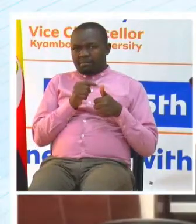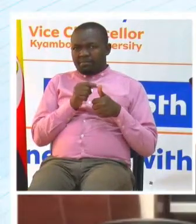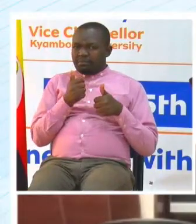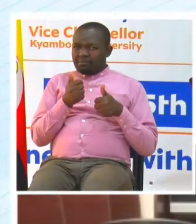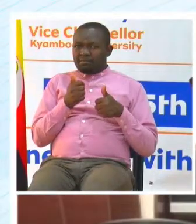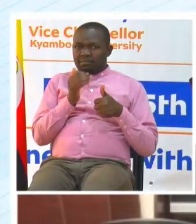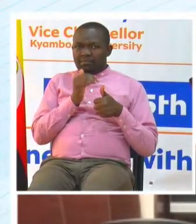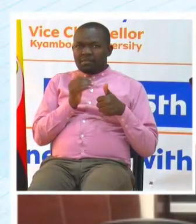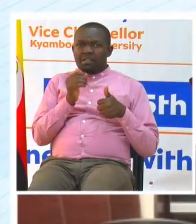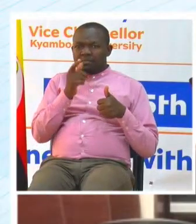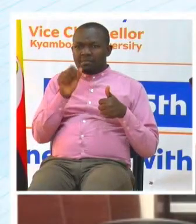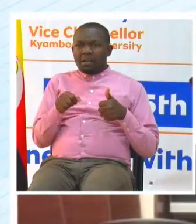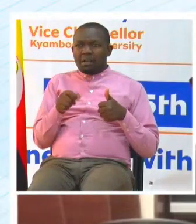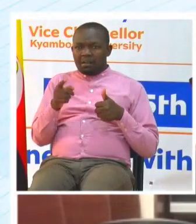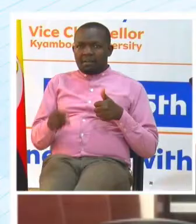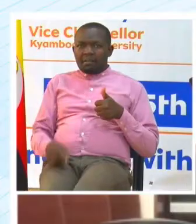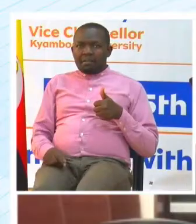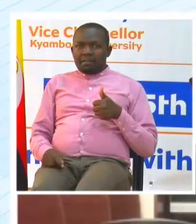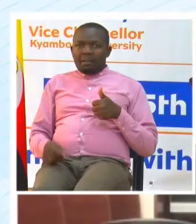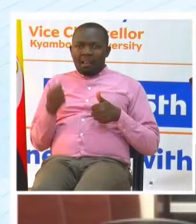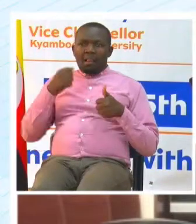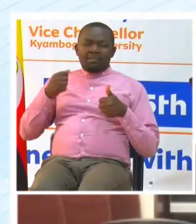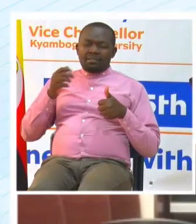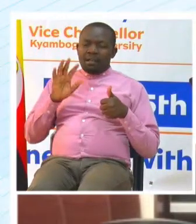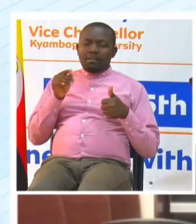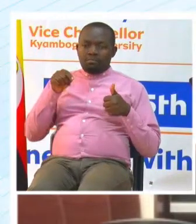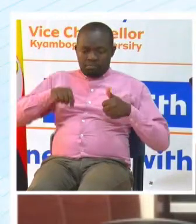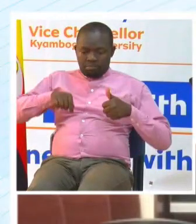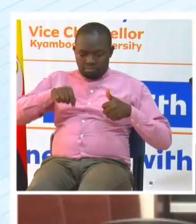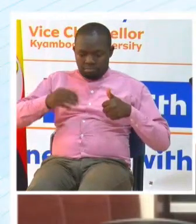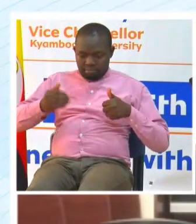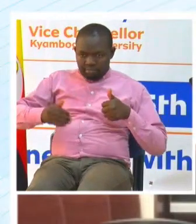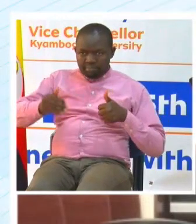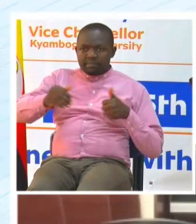last year, things can change and get that first class.